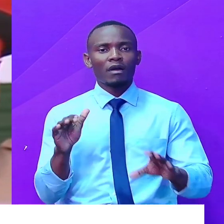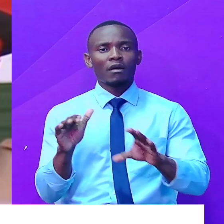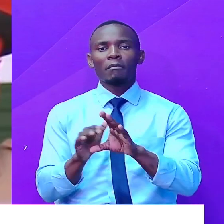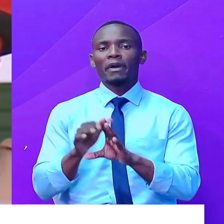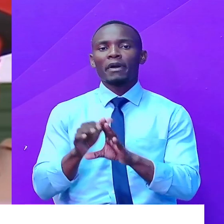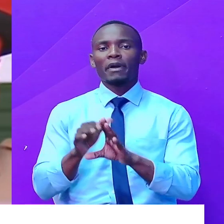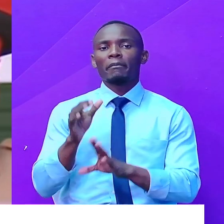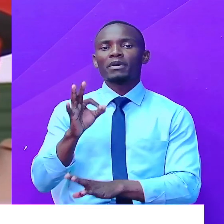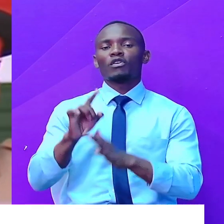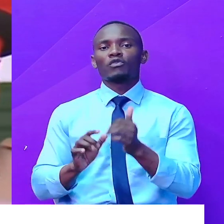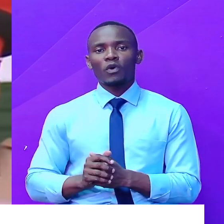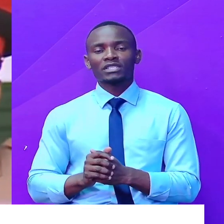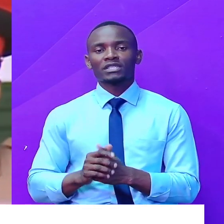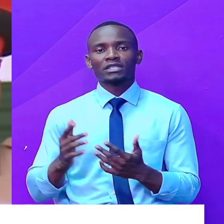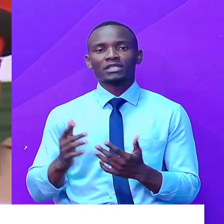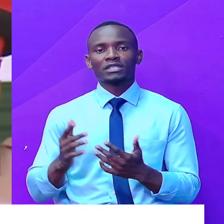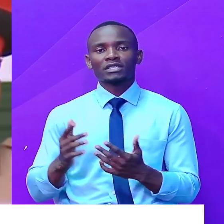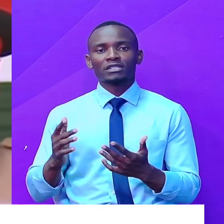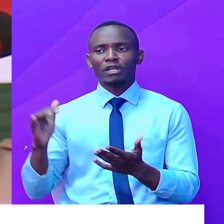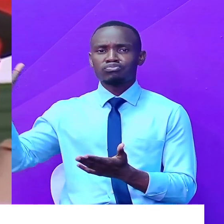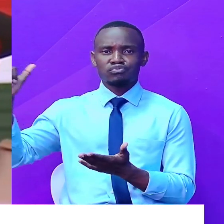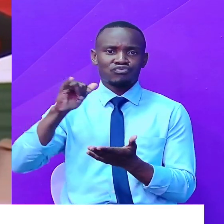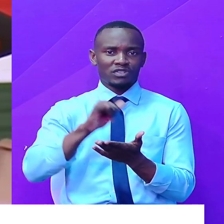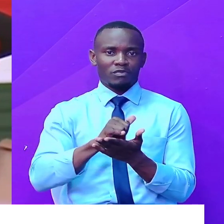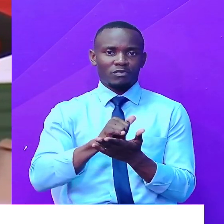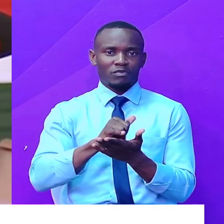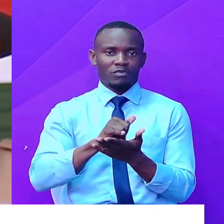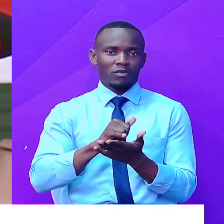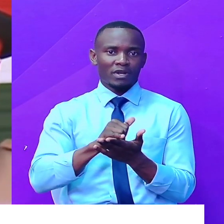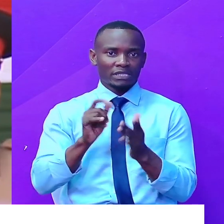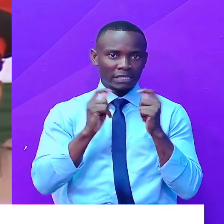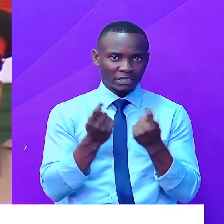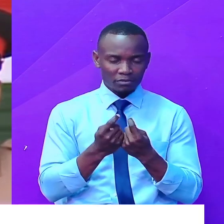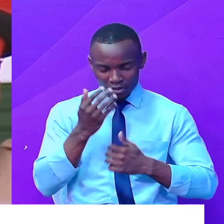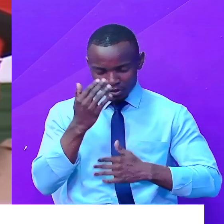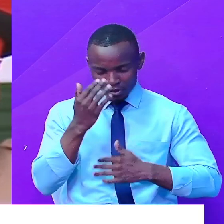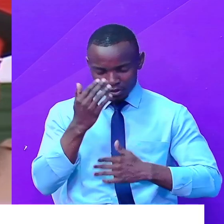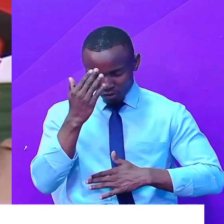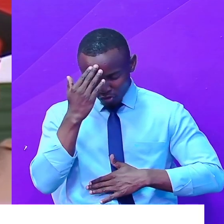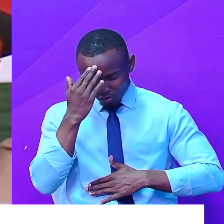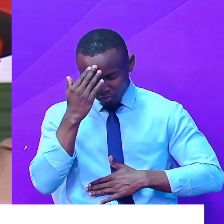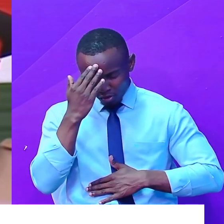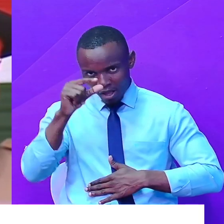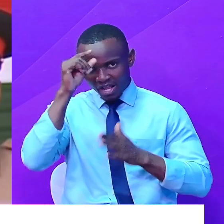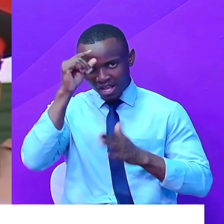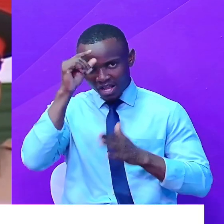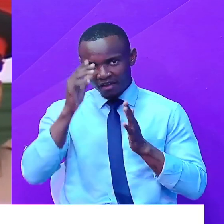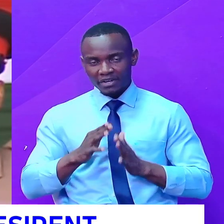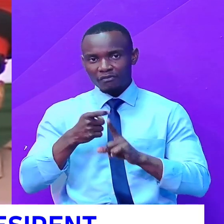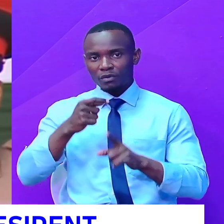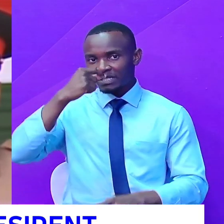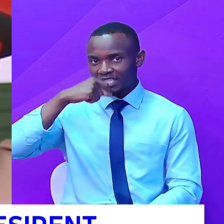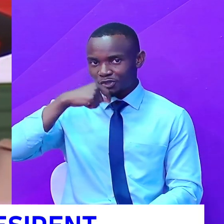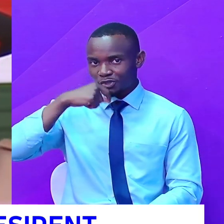Diplomatic Corps, the Honorable County Governor of Kuti, ladies and